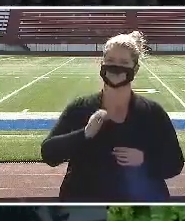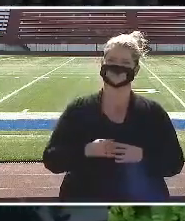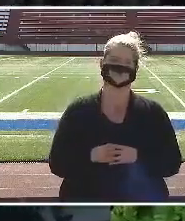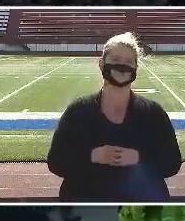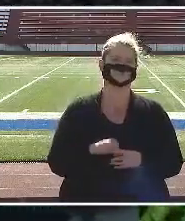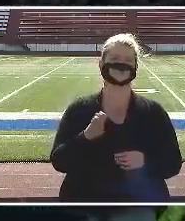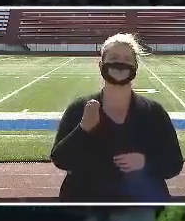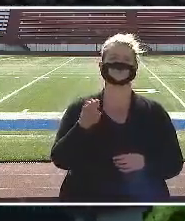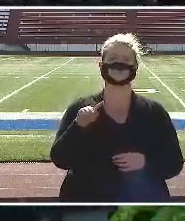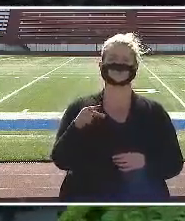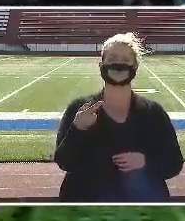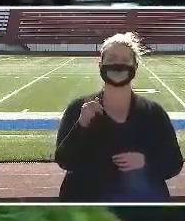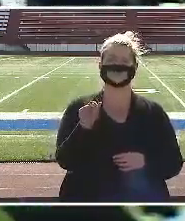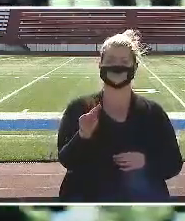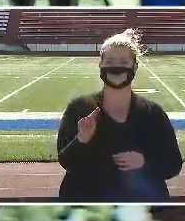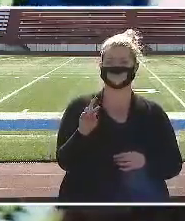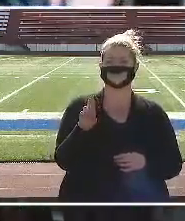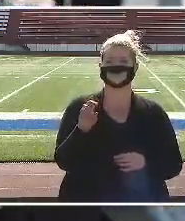Ethan Retonio.